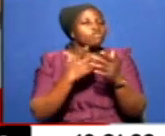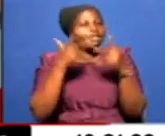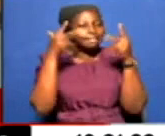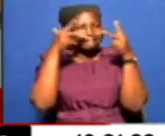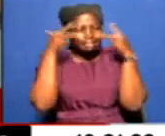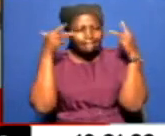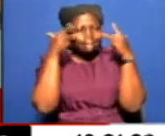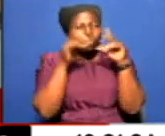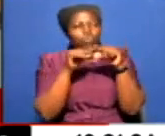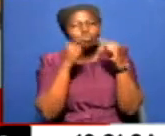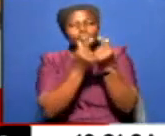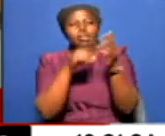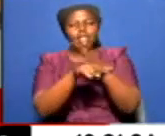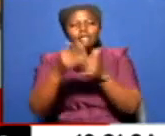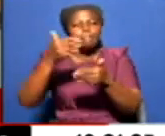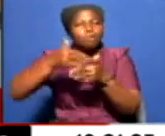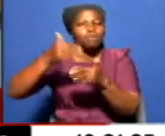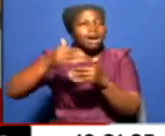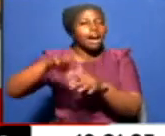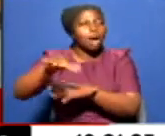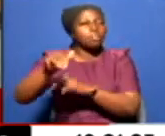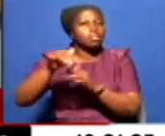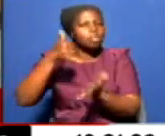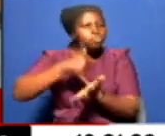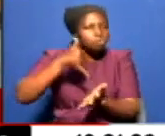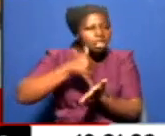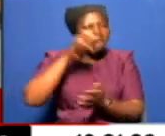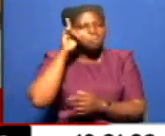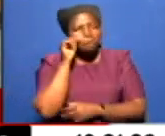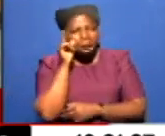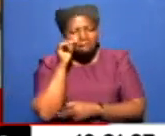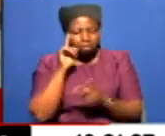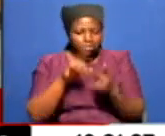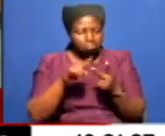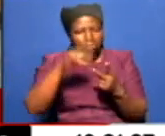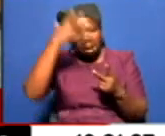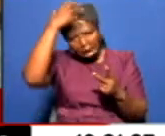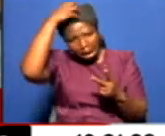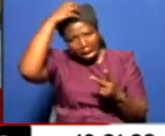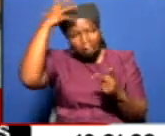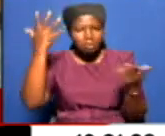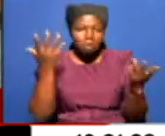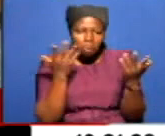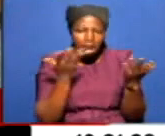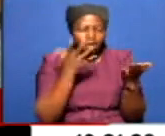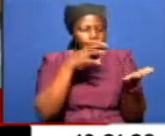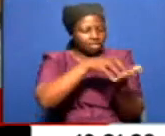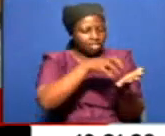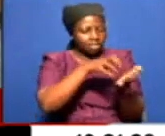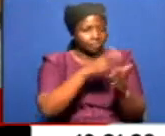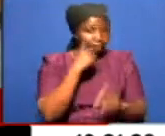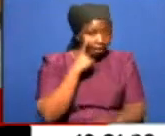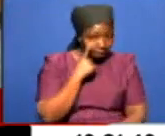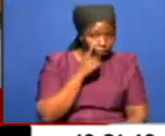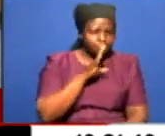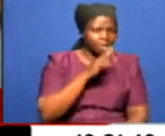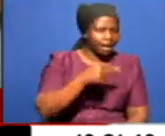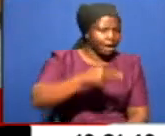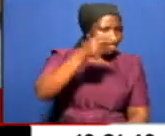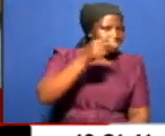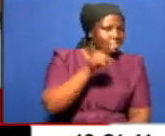in the border counties, including Mombasa and Lamu, where the cases seem to be a little bit higher?